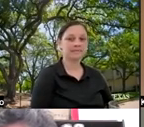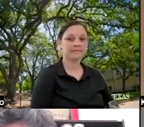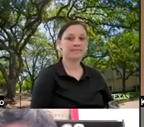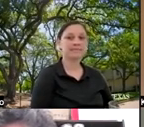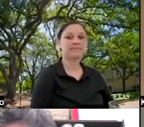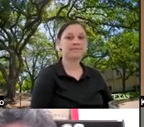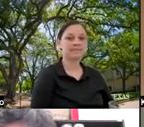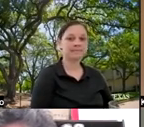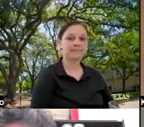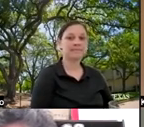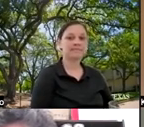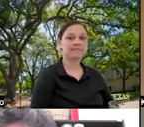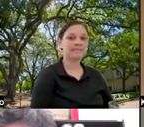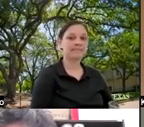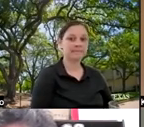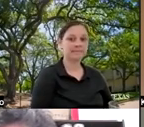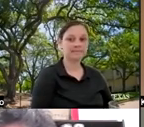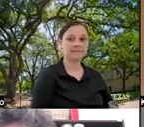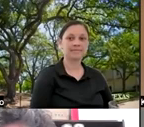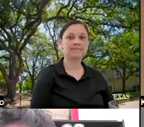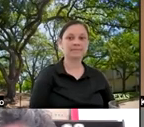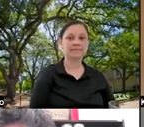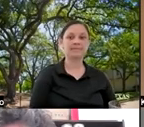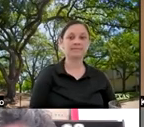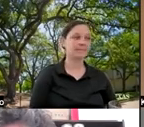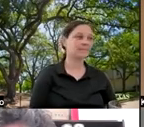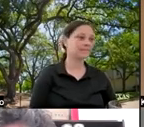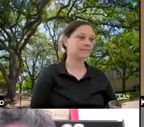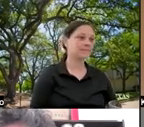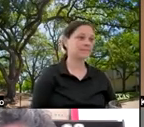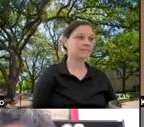coalitions. So let me ask any members if they have any questions.